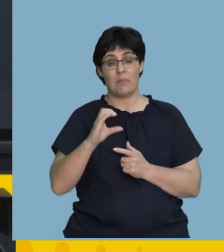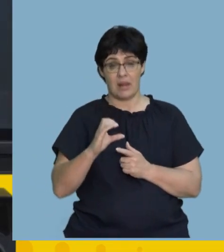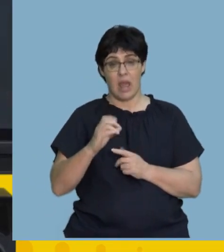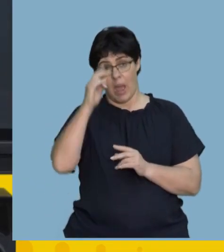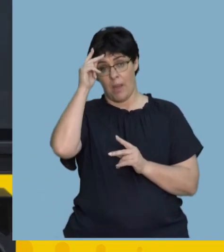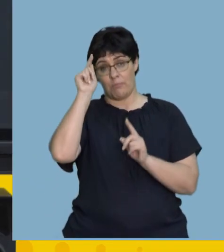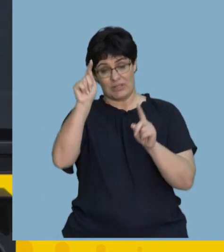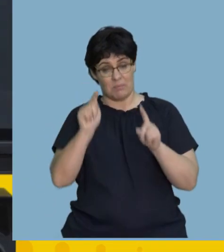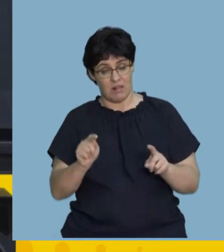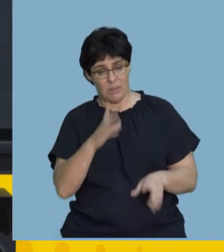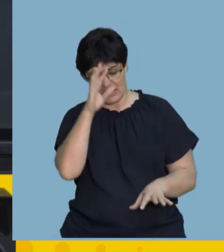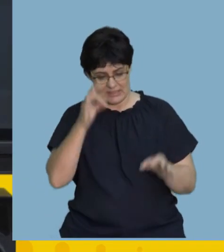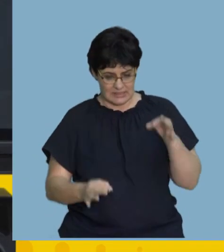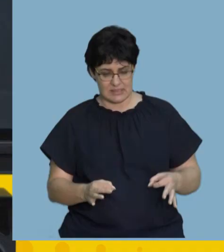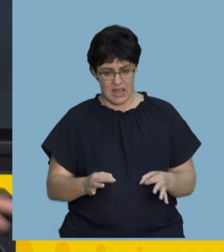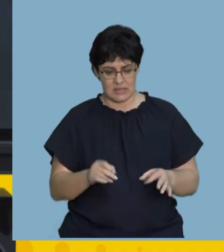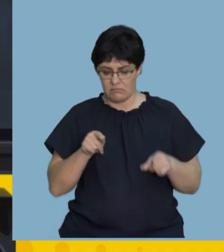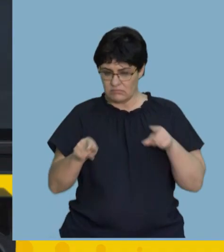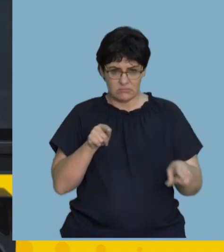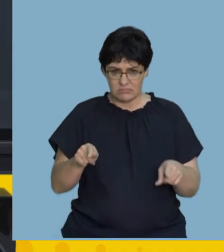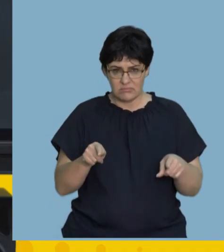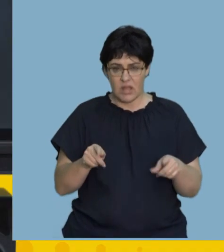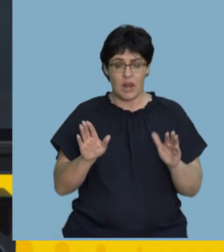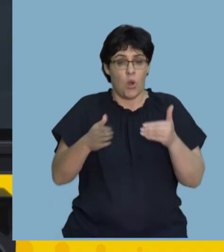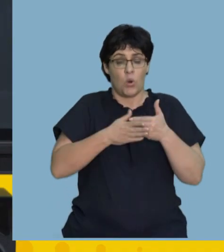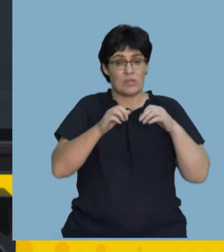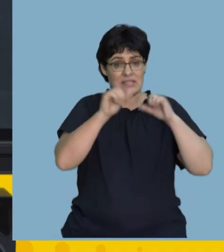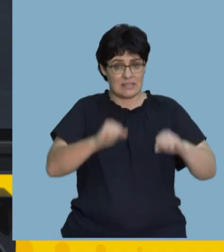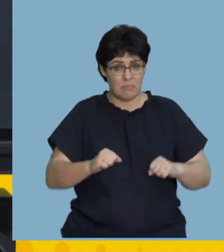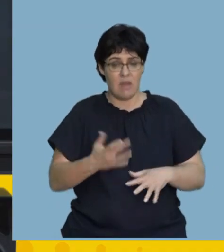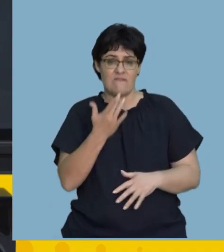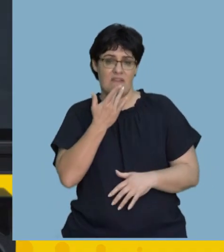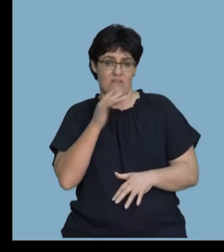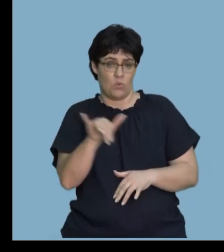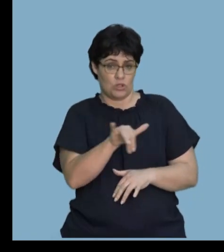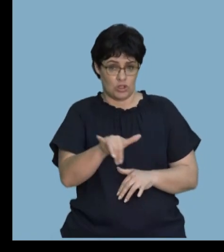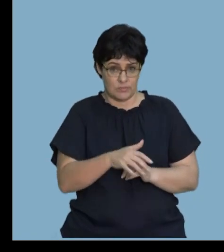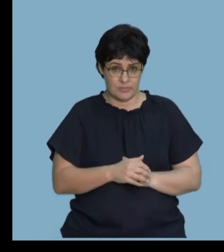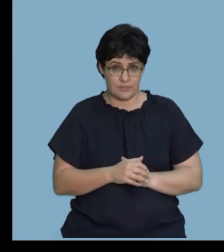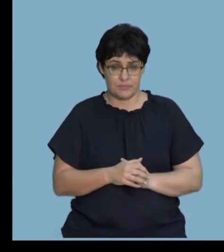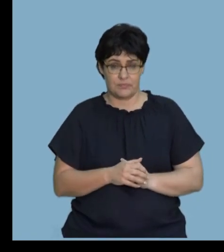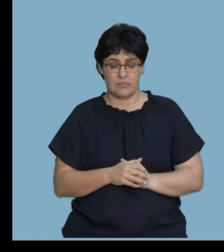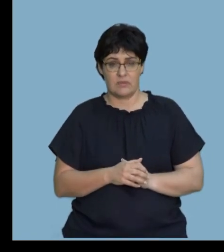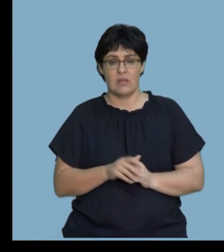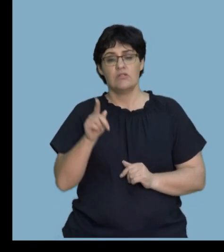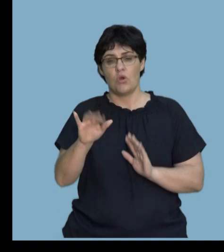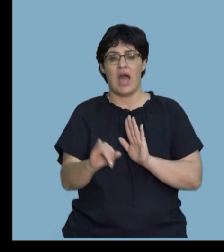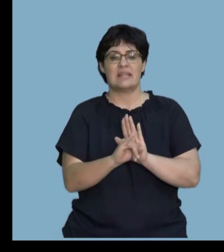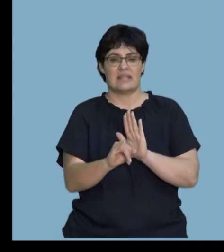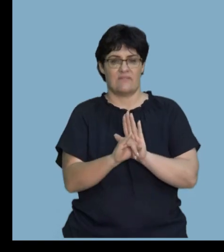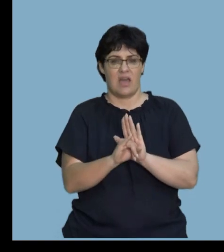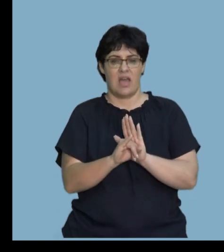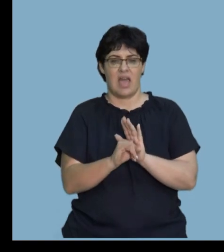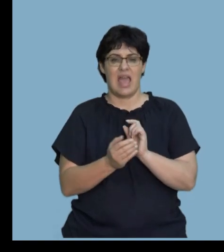then we must decide as to which of the two reactions in that closed system is actually favored. So in this case, let's identify